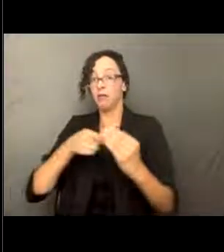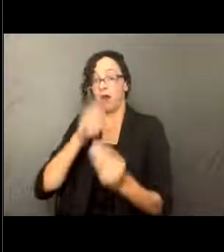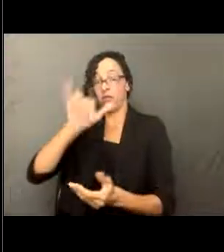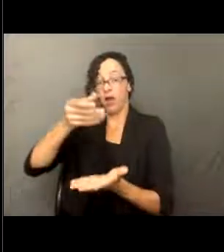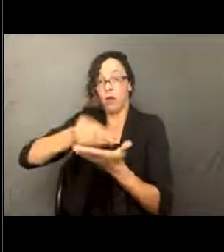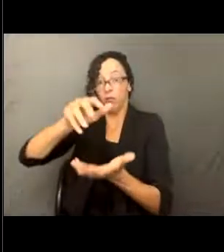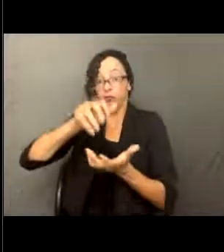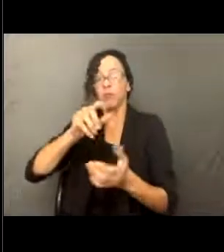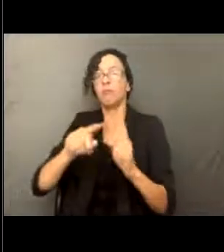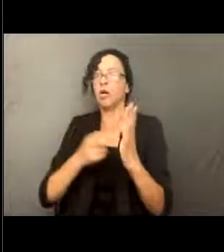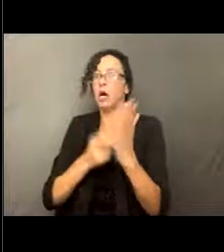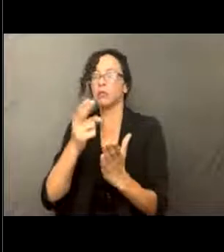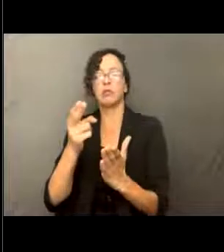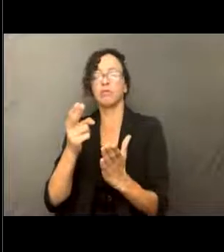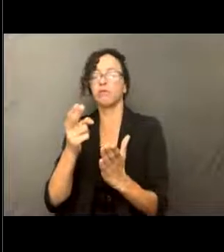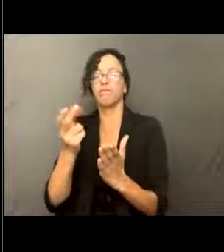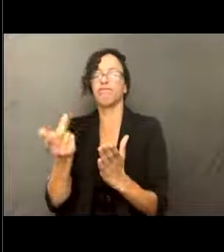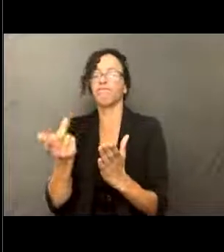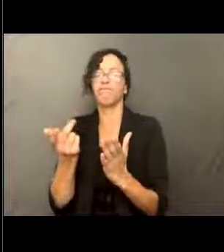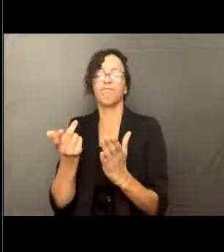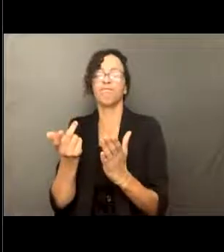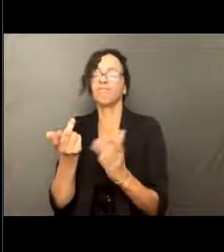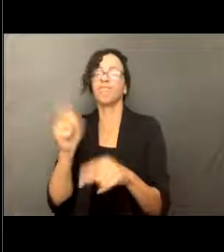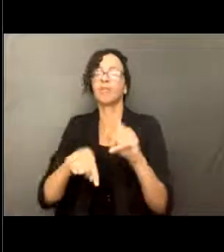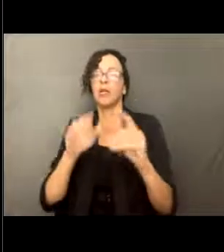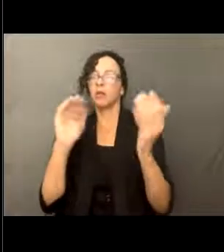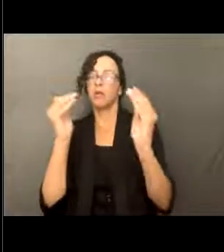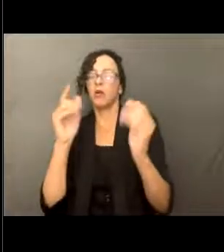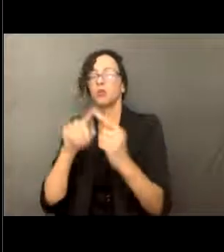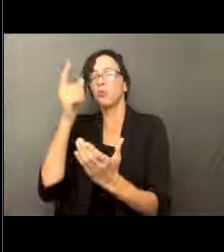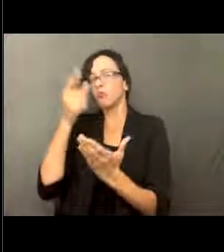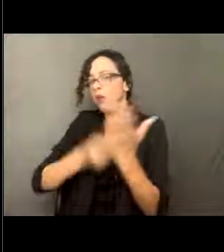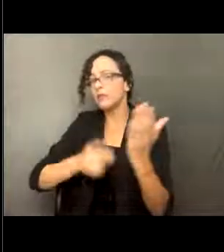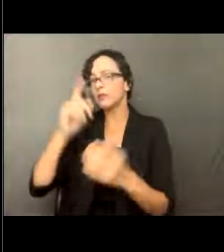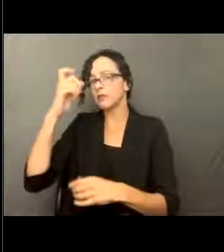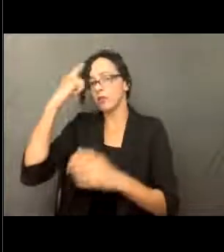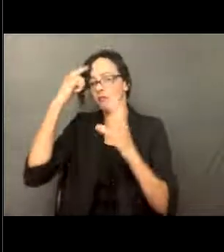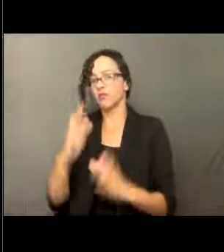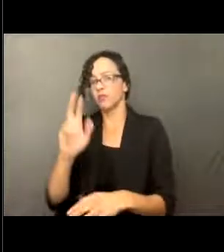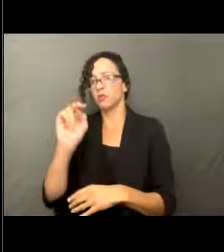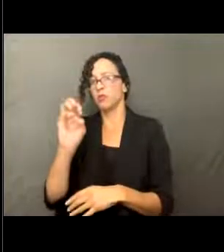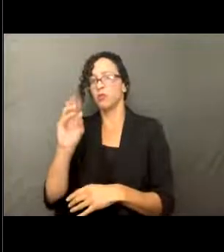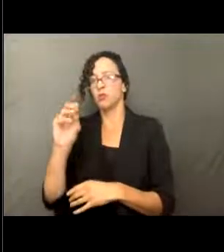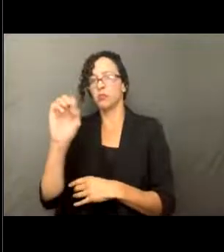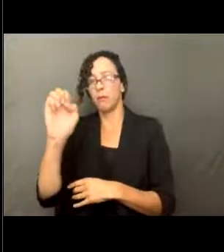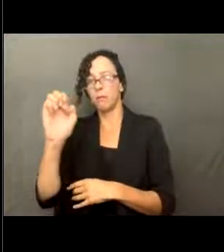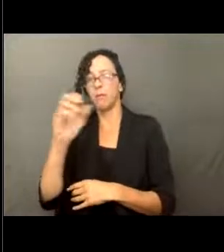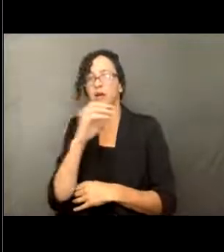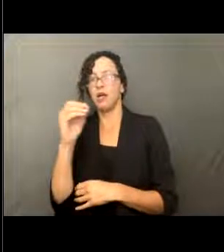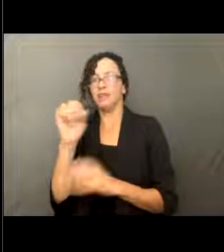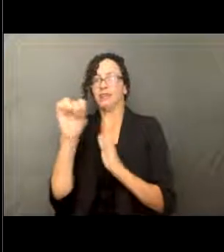to what Governor Newsom and the state legislature has put towards